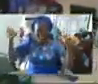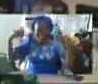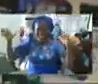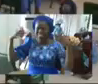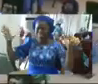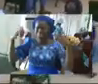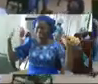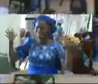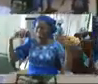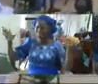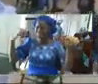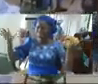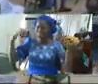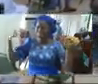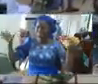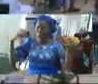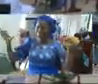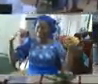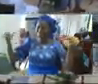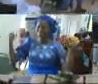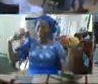Keep clapping.